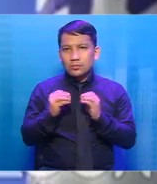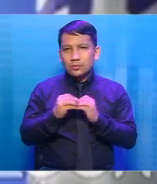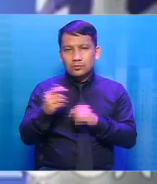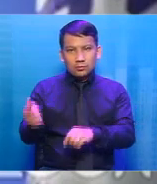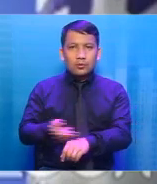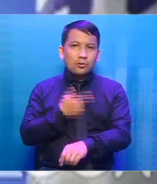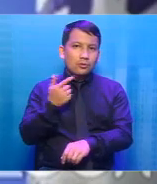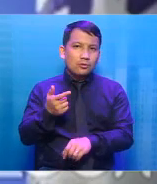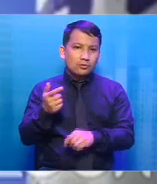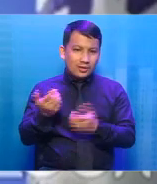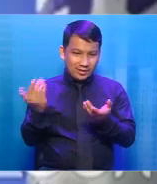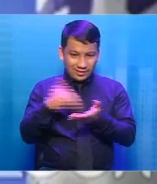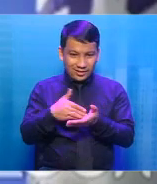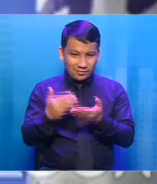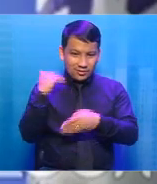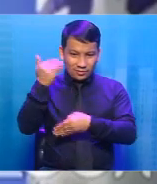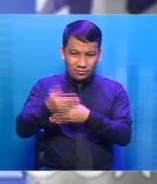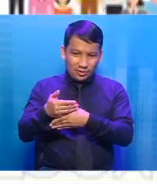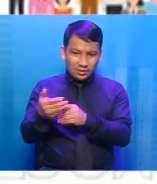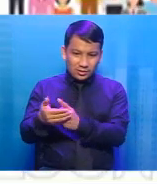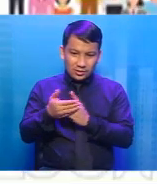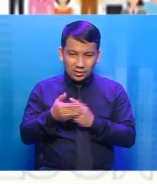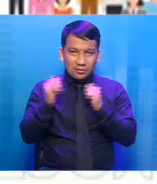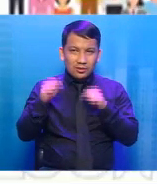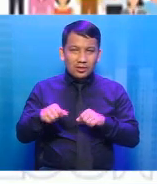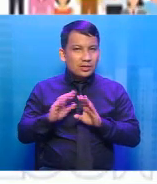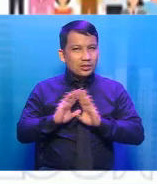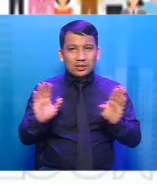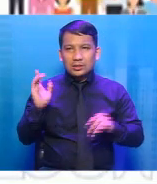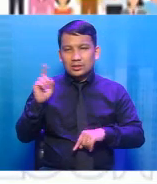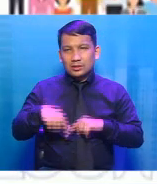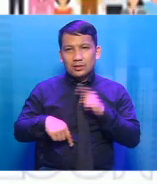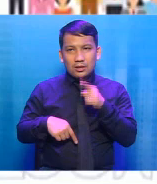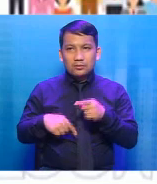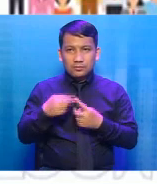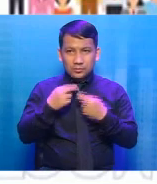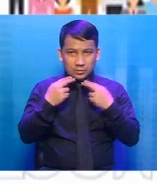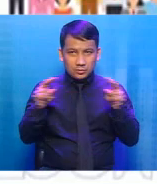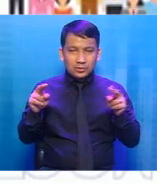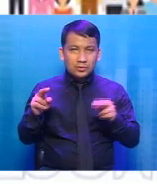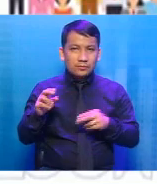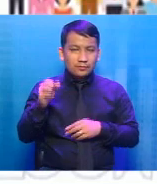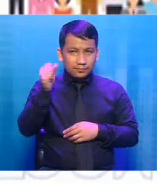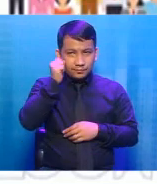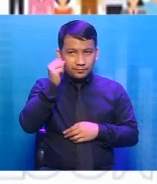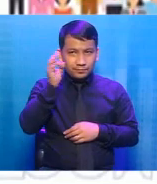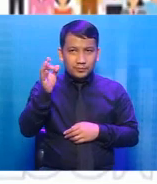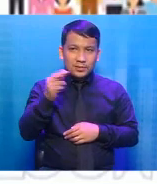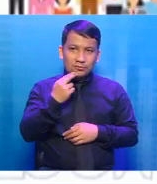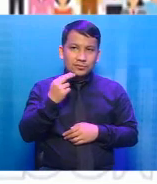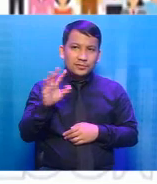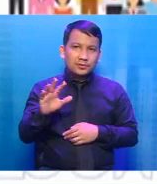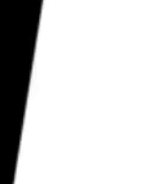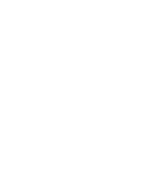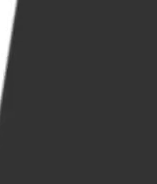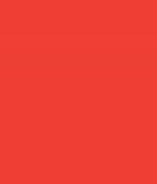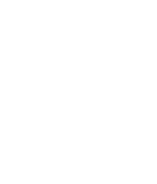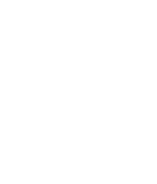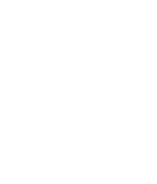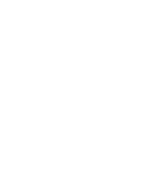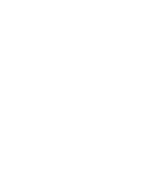prolonged quarantines or risk aversion. Nagbabalita mula sa Frontline, Shayla Francisco, News 5.